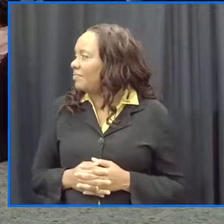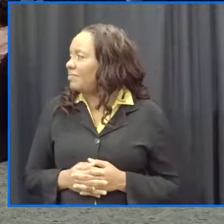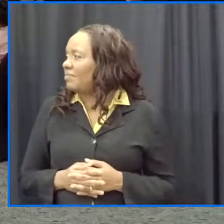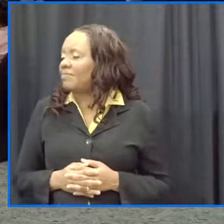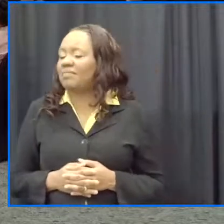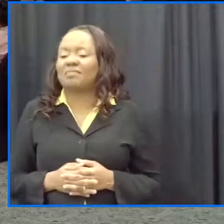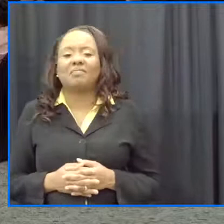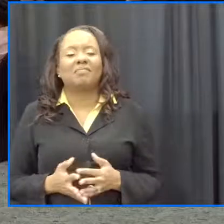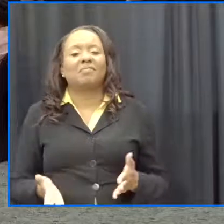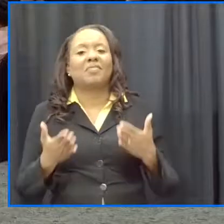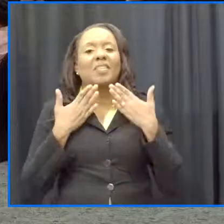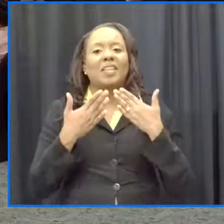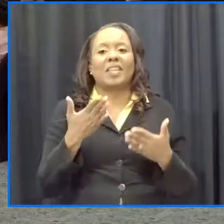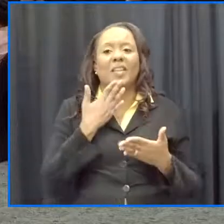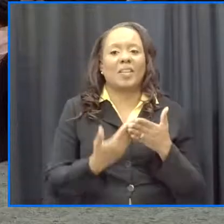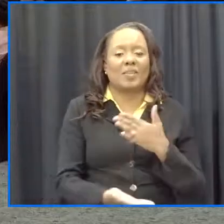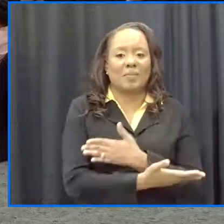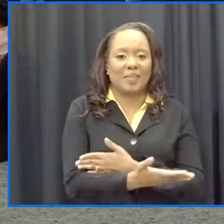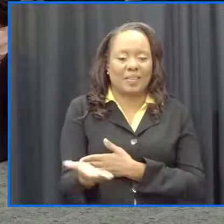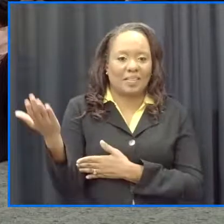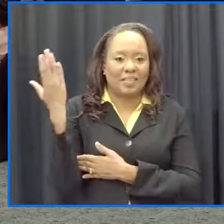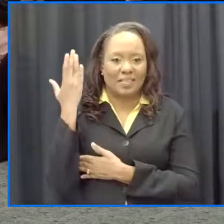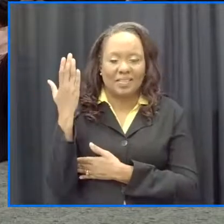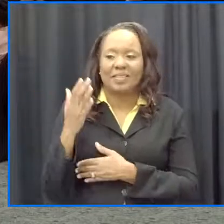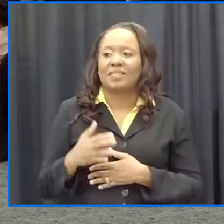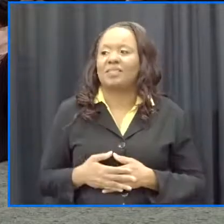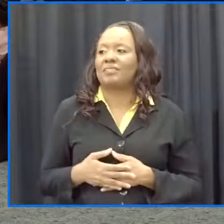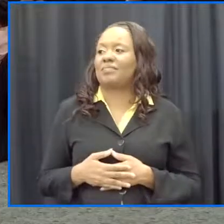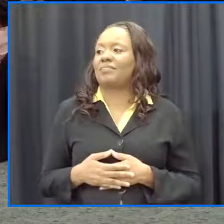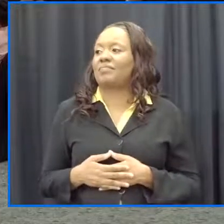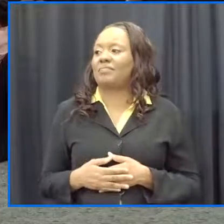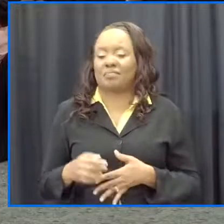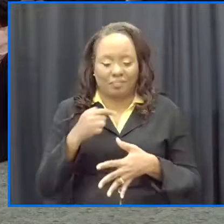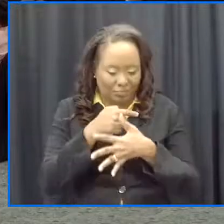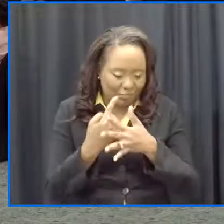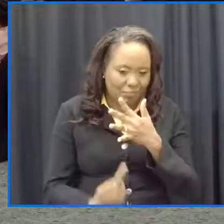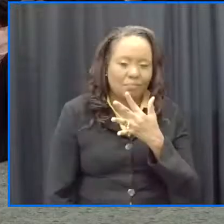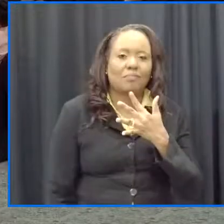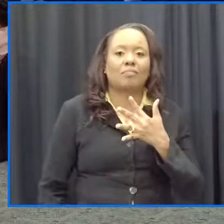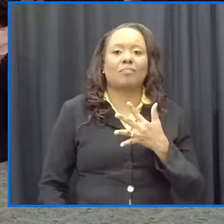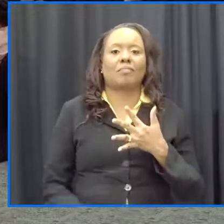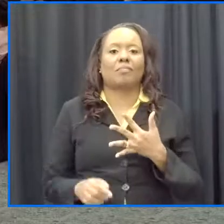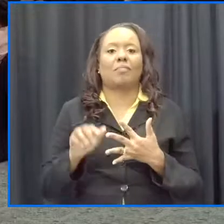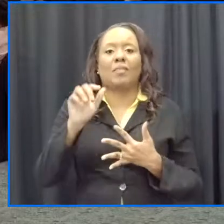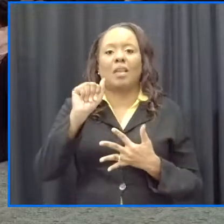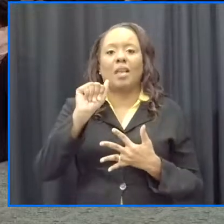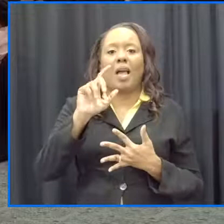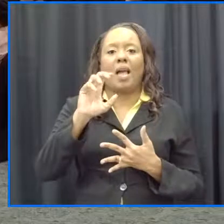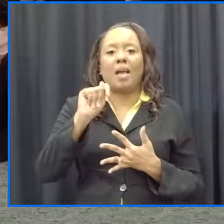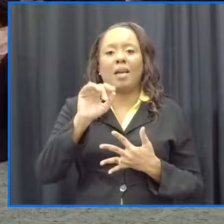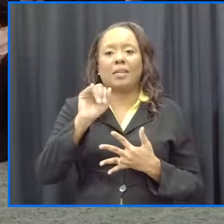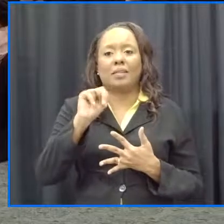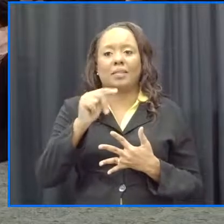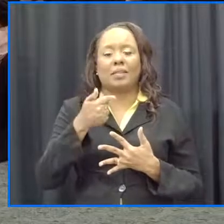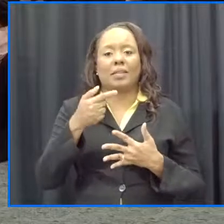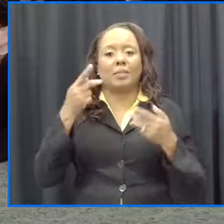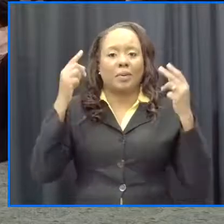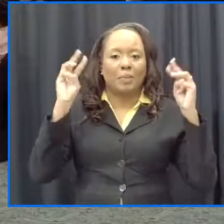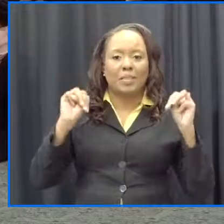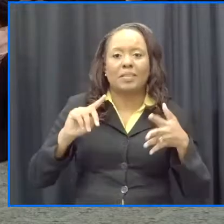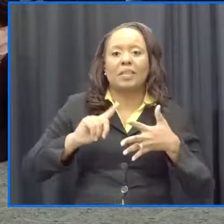Thank you. Thank you. Good morning, Acting Prime Minister, my Lord Chief